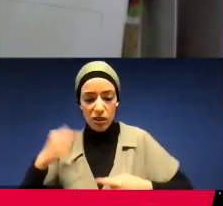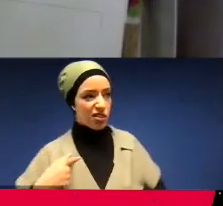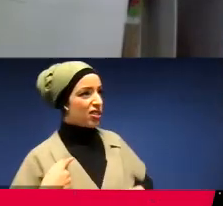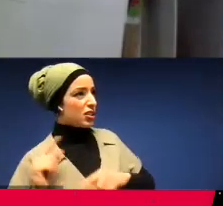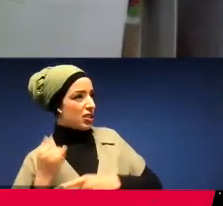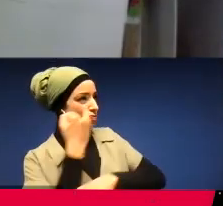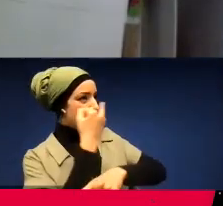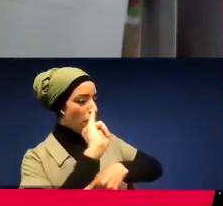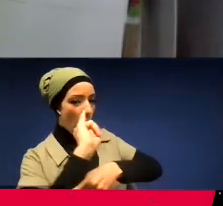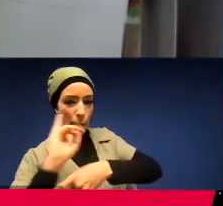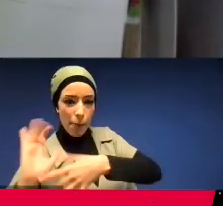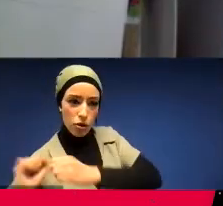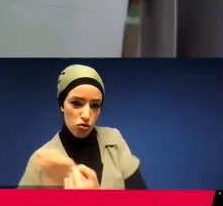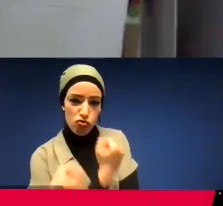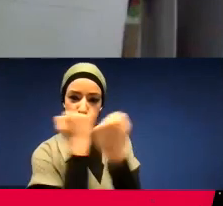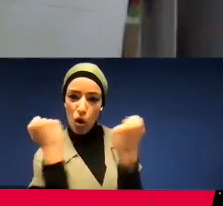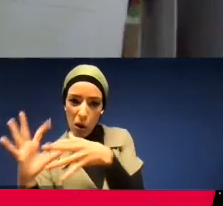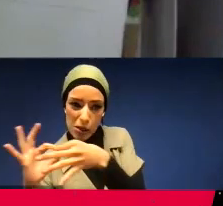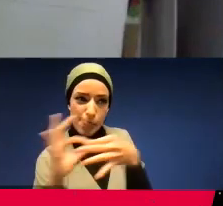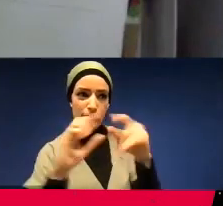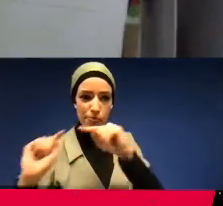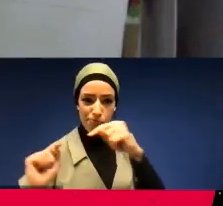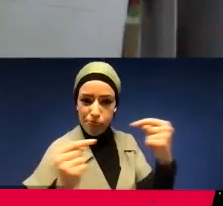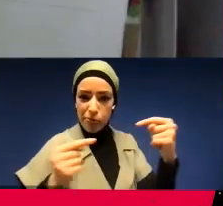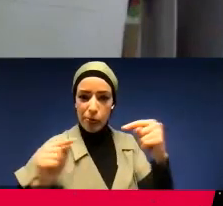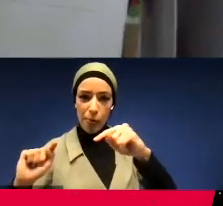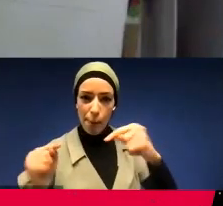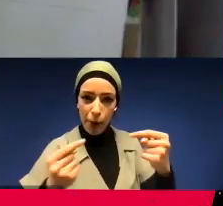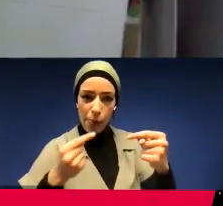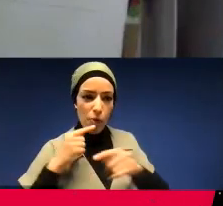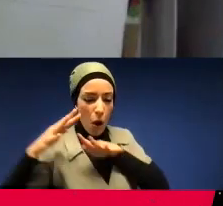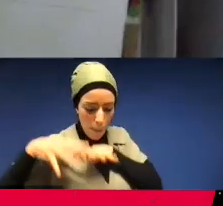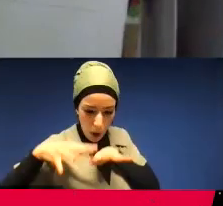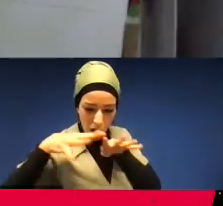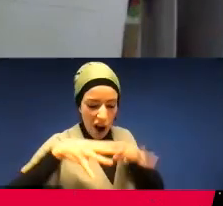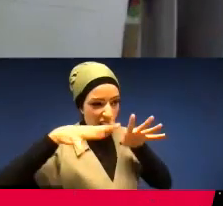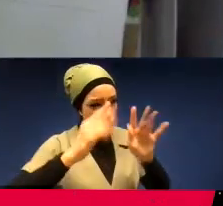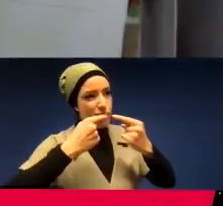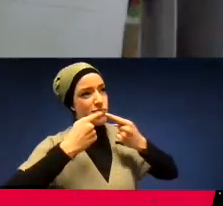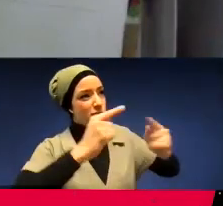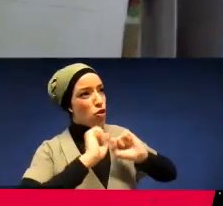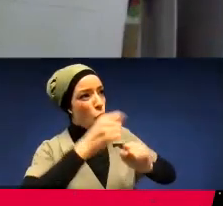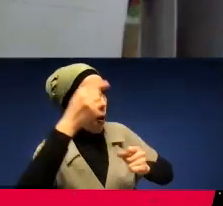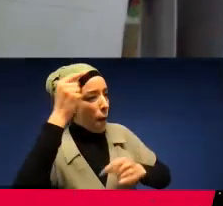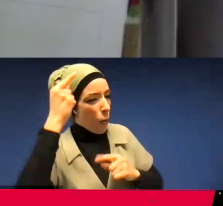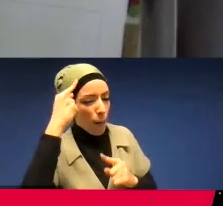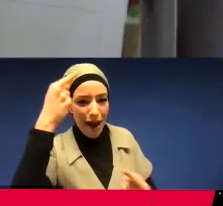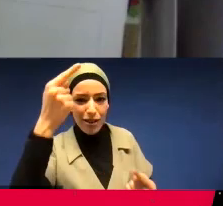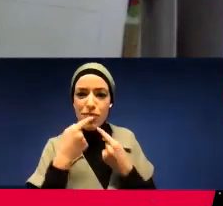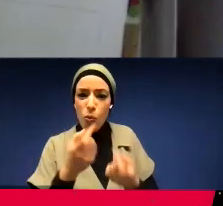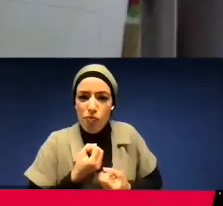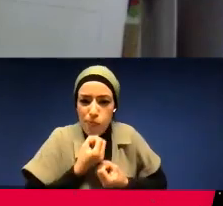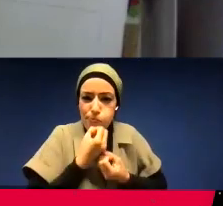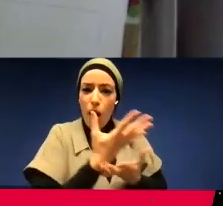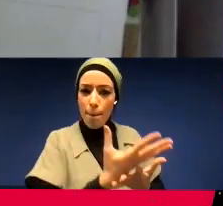of unity, march where you can say whatever is in your mind. In a dictatorship, in a brutal policing state,